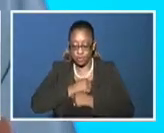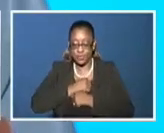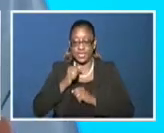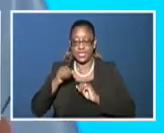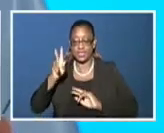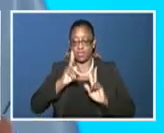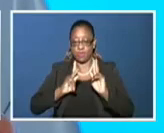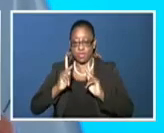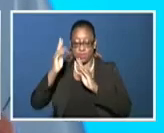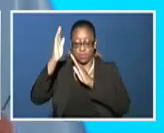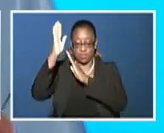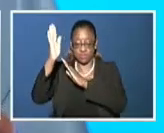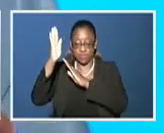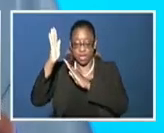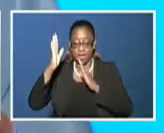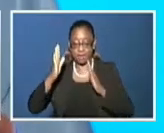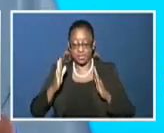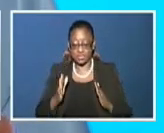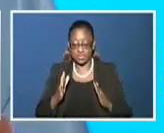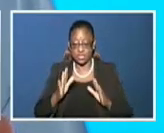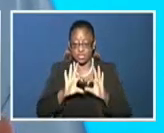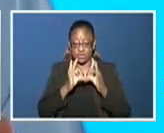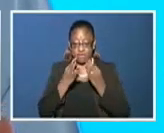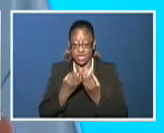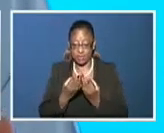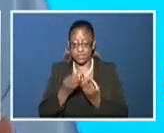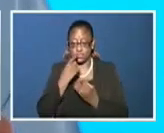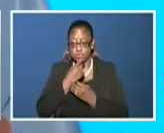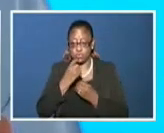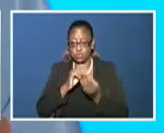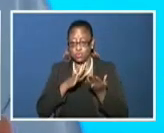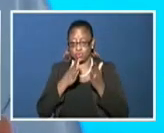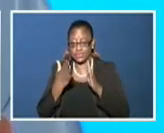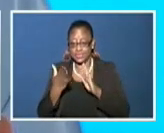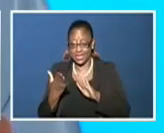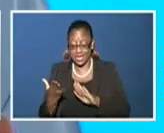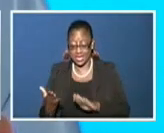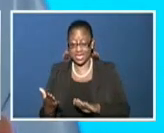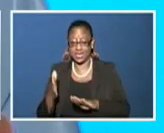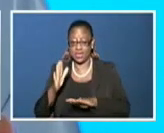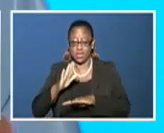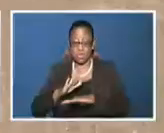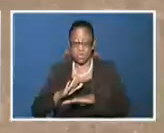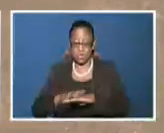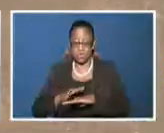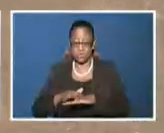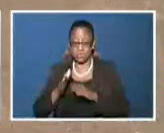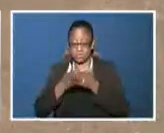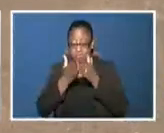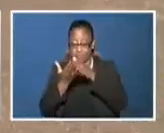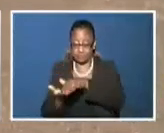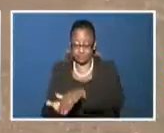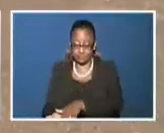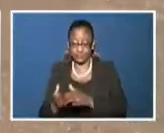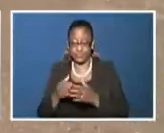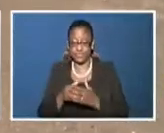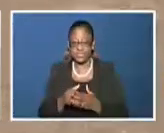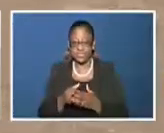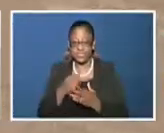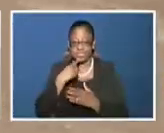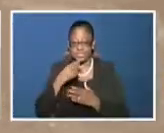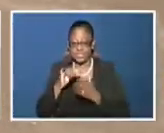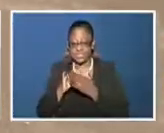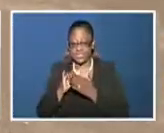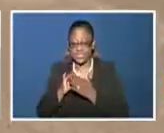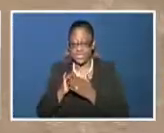of the Bahamas to the families of those who lost their lives in this tragedy. The 60 migrants were en route